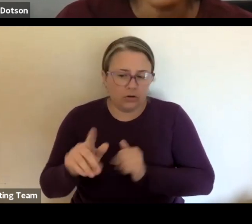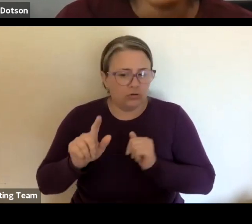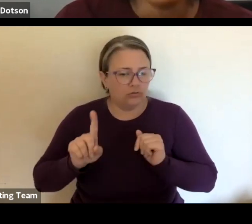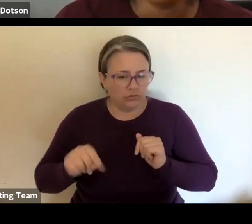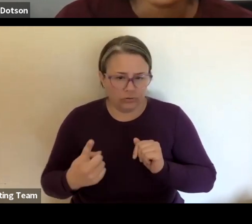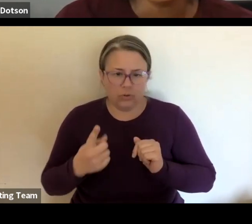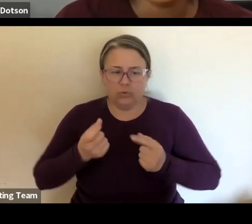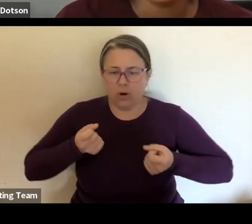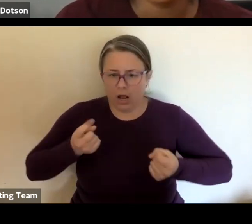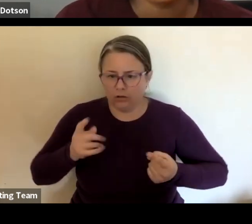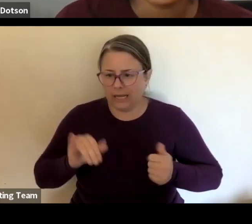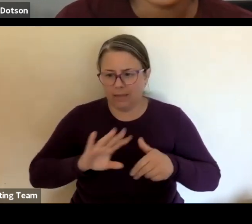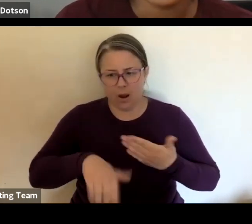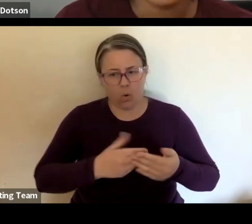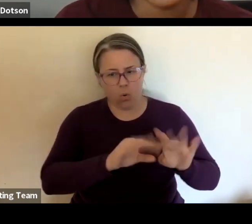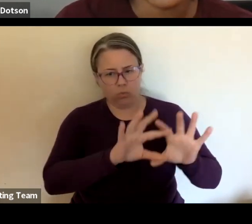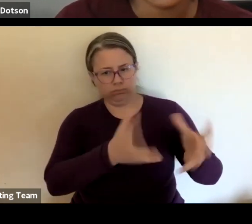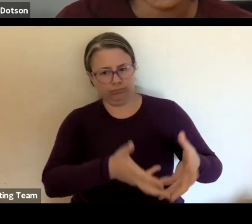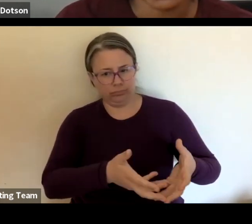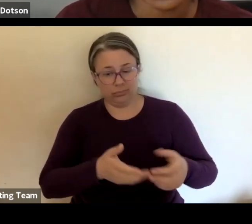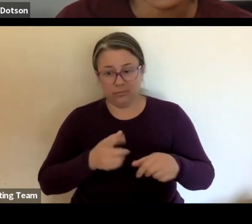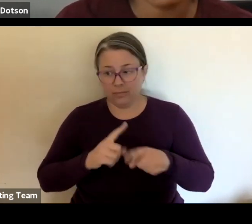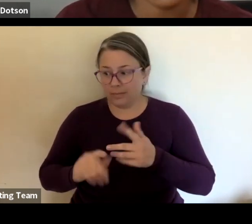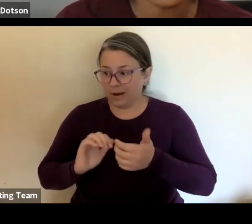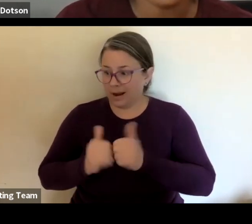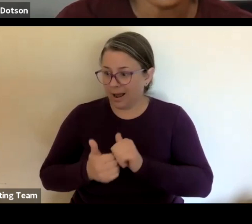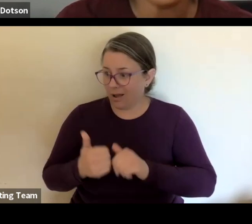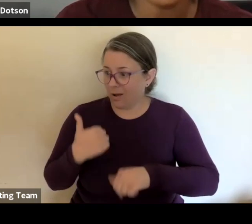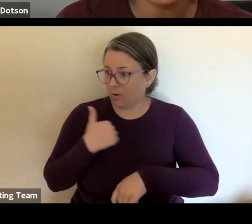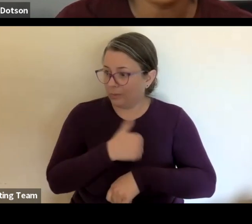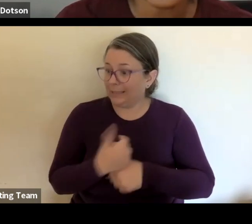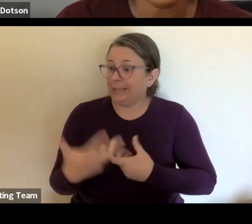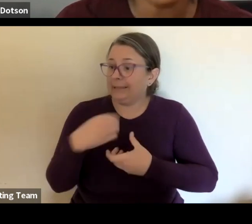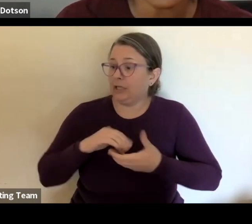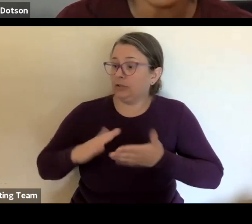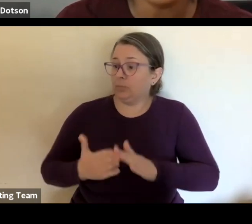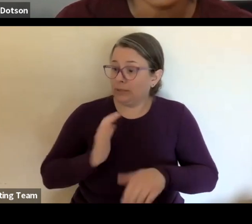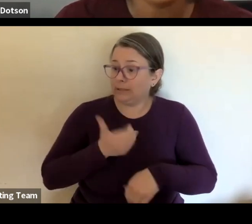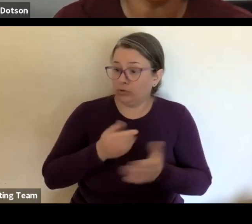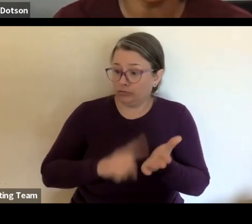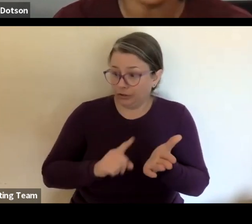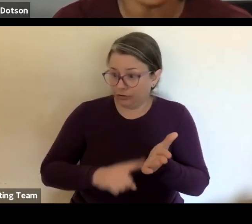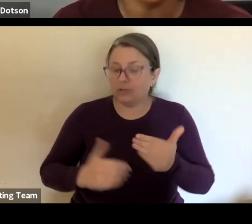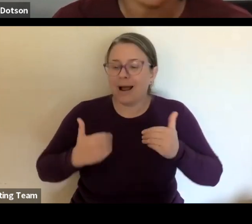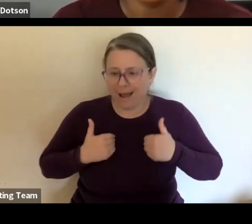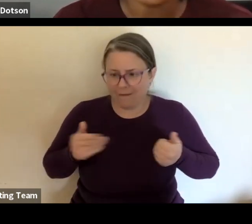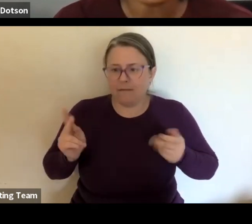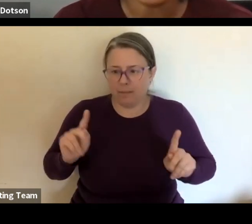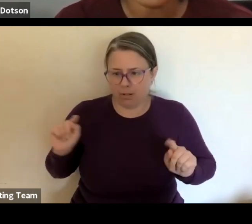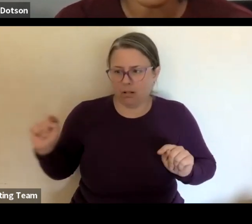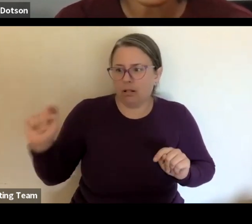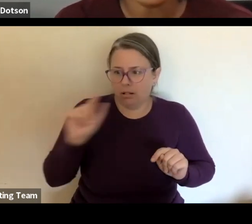different communities in our research. We can also do multi-site studies. I was talking about this earlier, that, you know, if